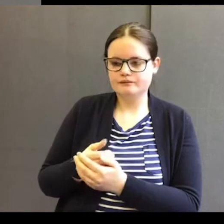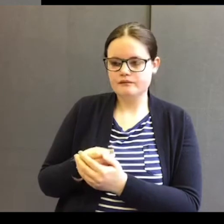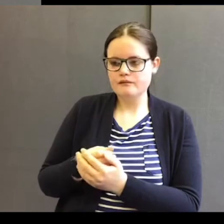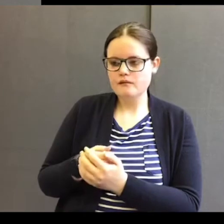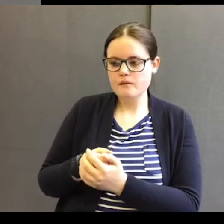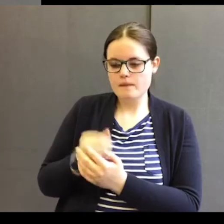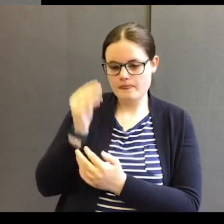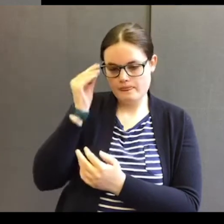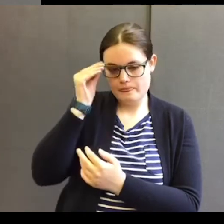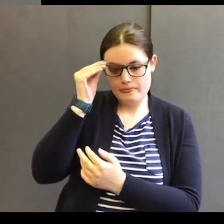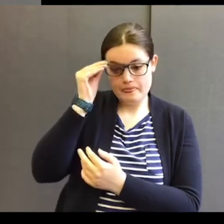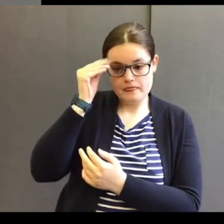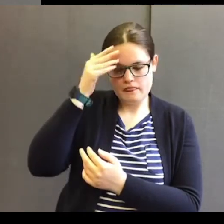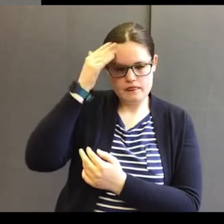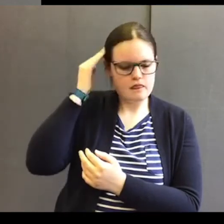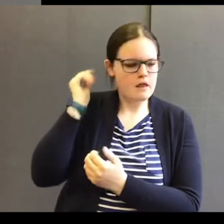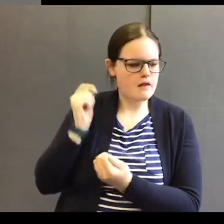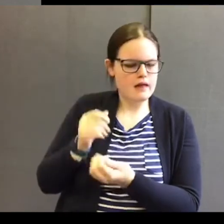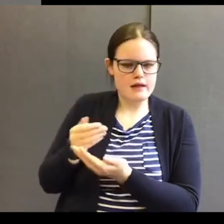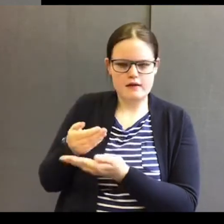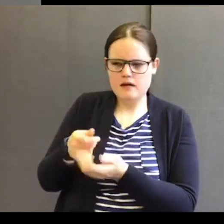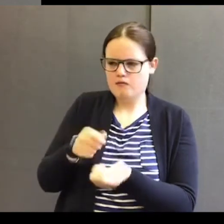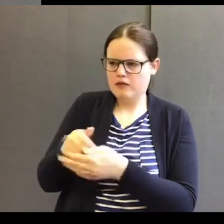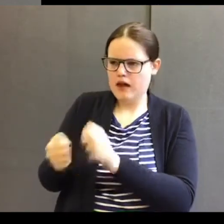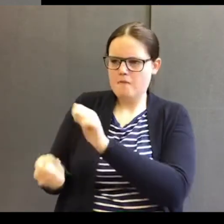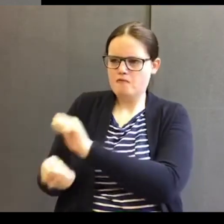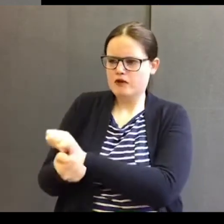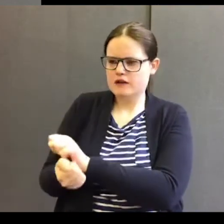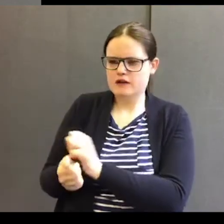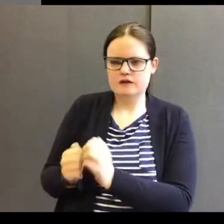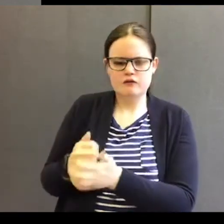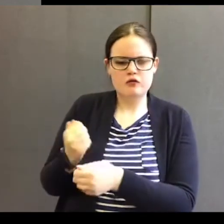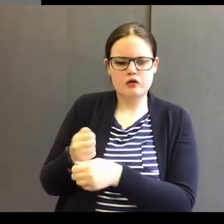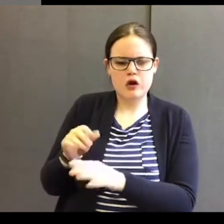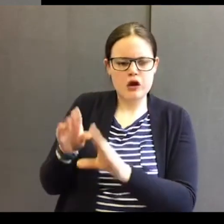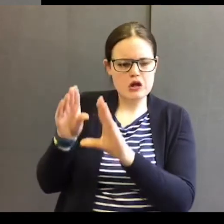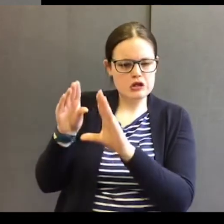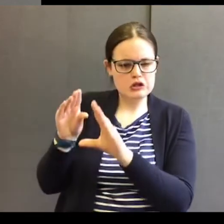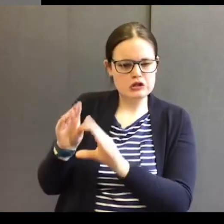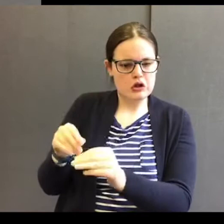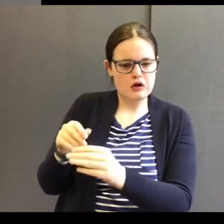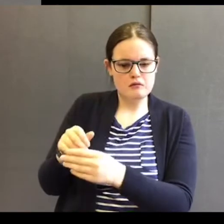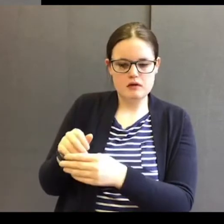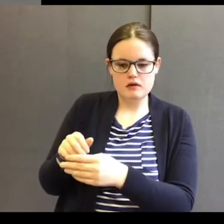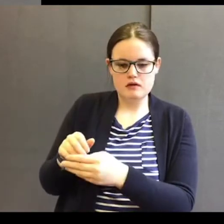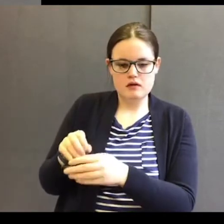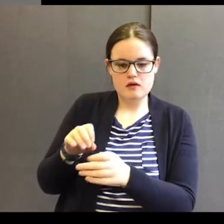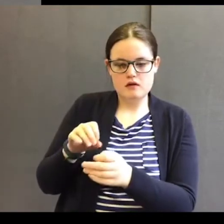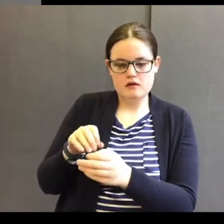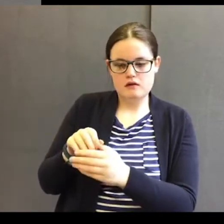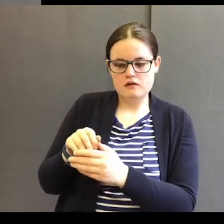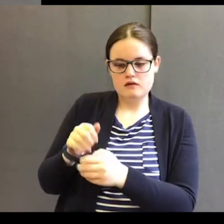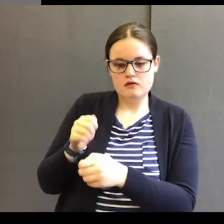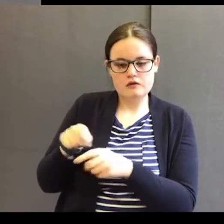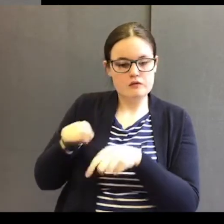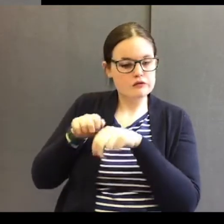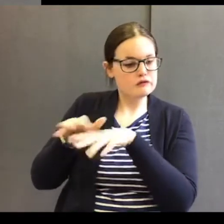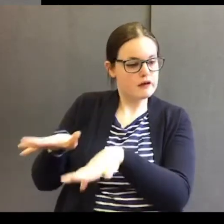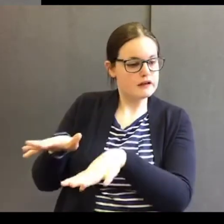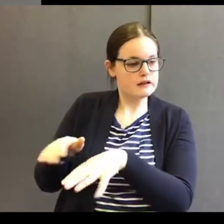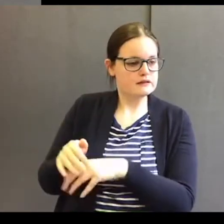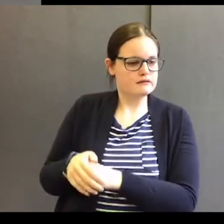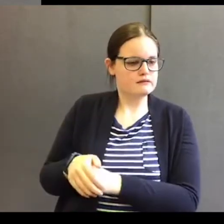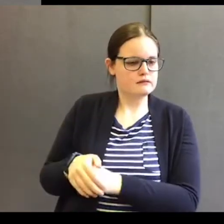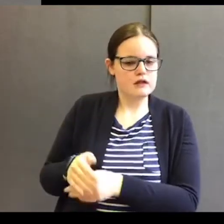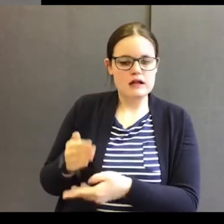we've said before, putting them in prison wasn't going to stop this vast movement where